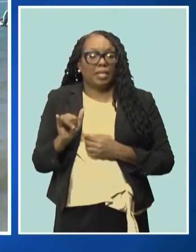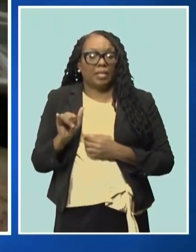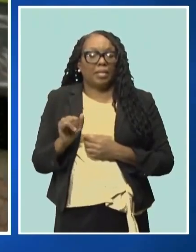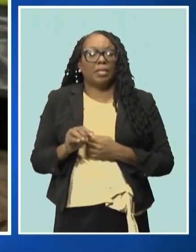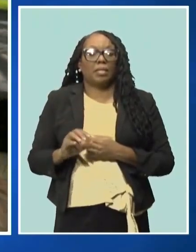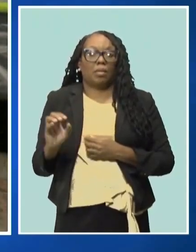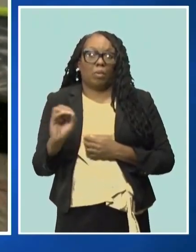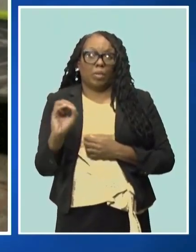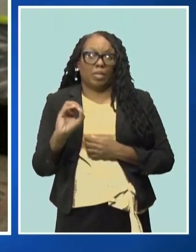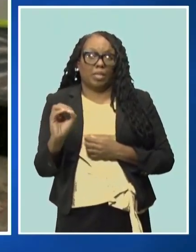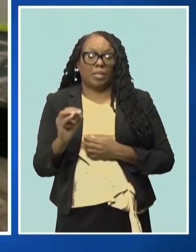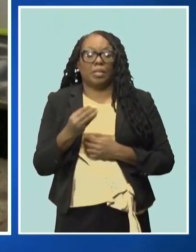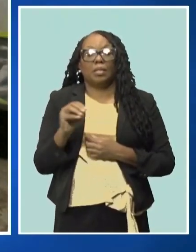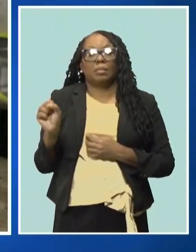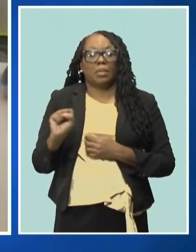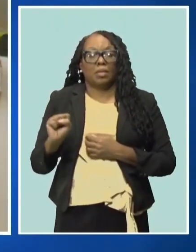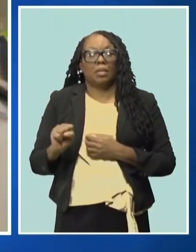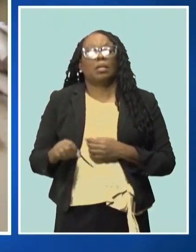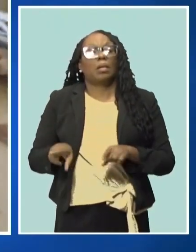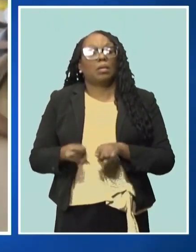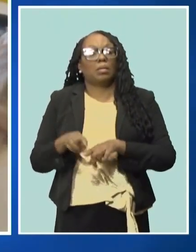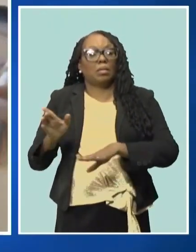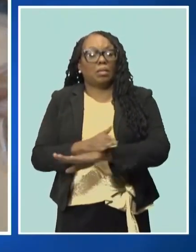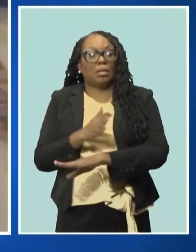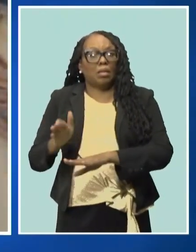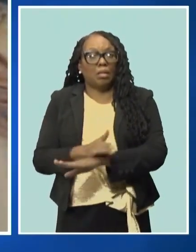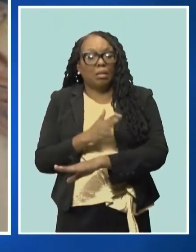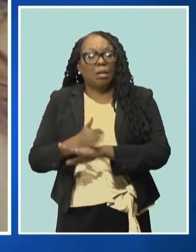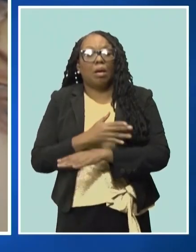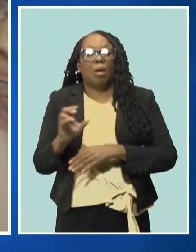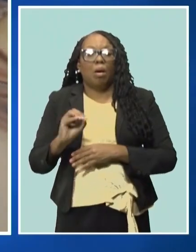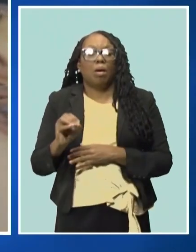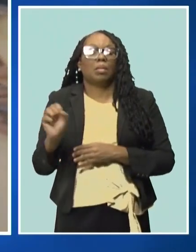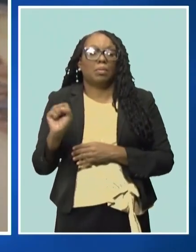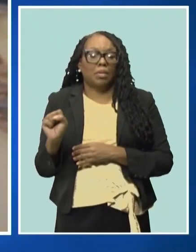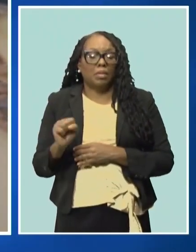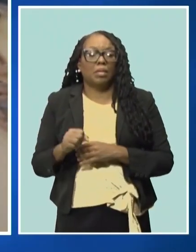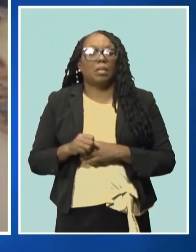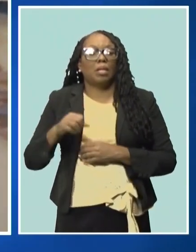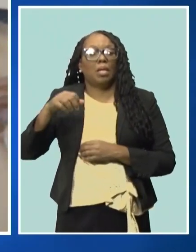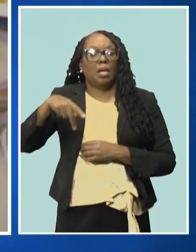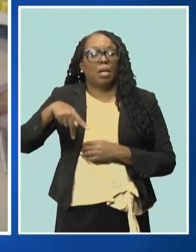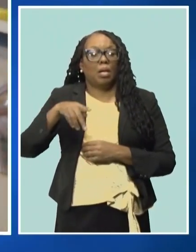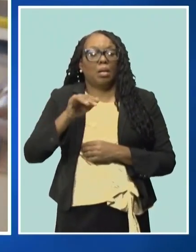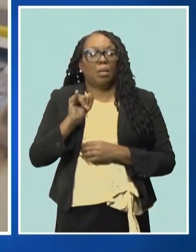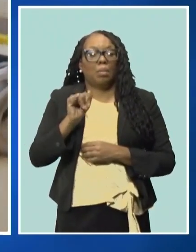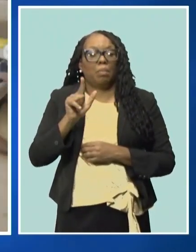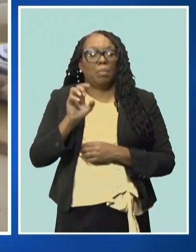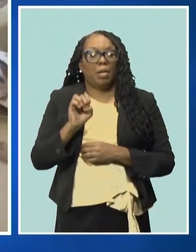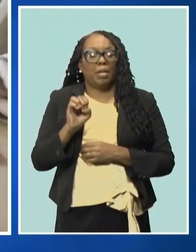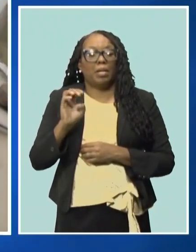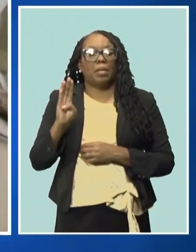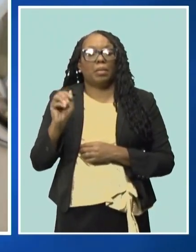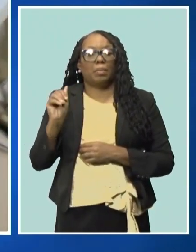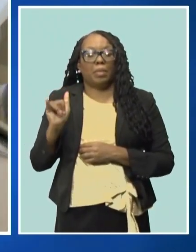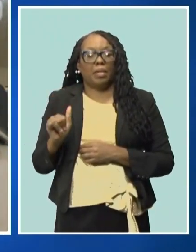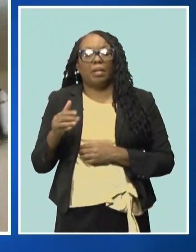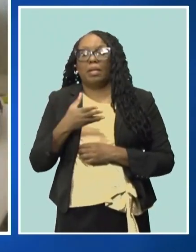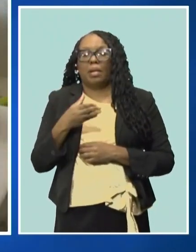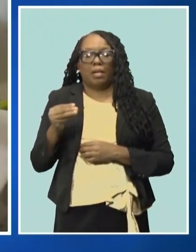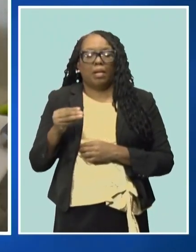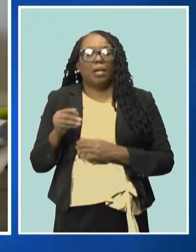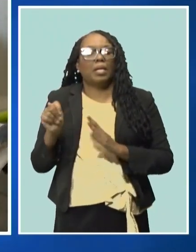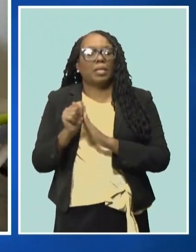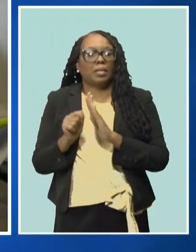markets and has done upgrades at Oystons, Speightstown, Pile Bay and the Bridgetown fish markets, with the Millie Eiffel fish market